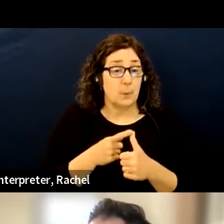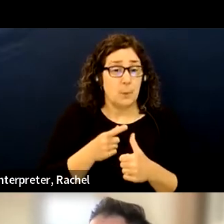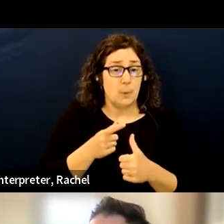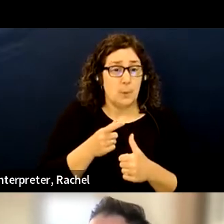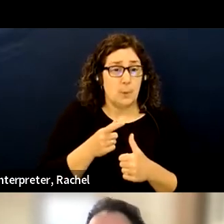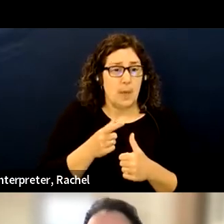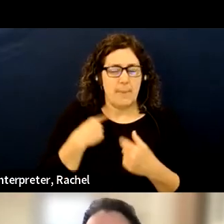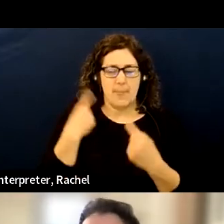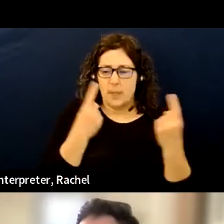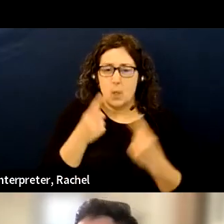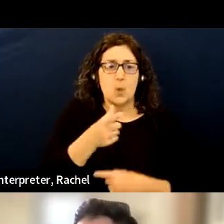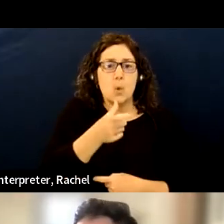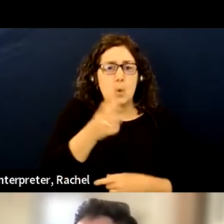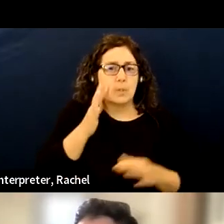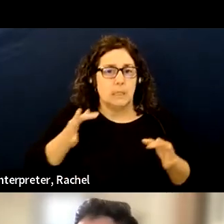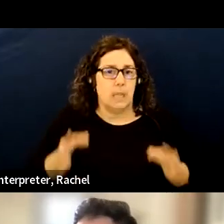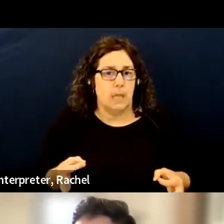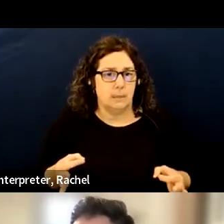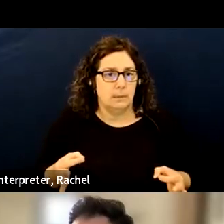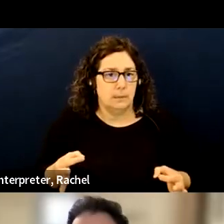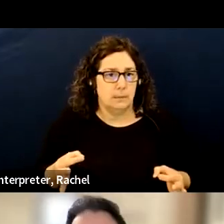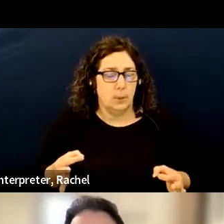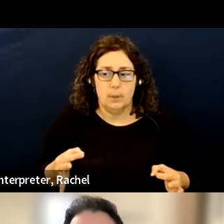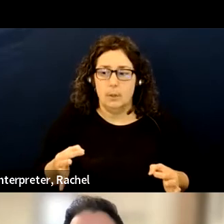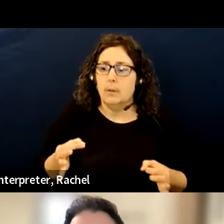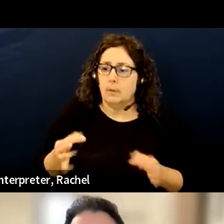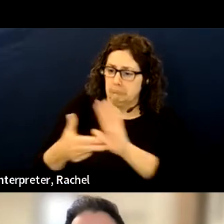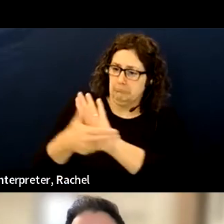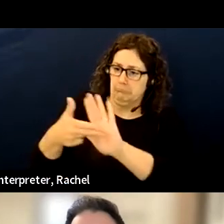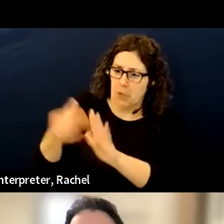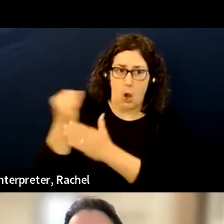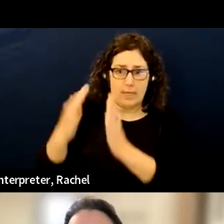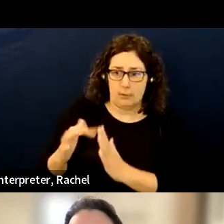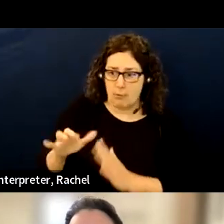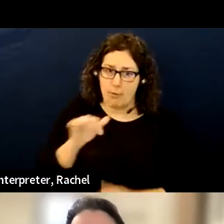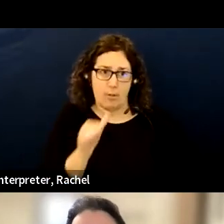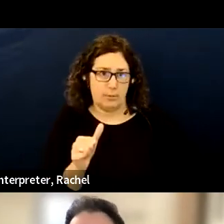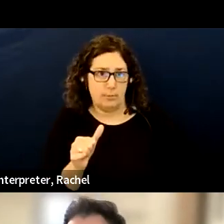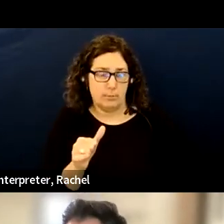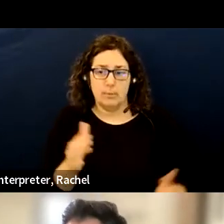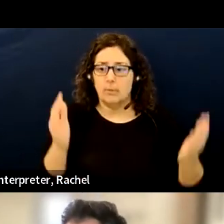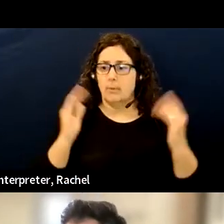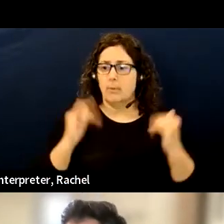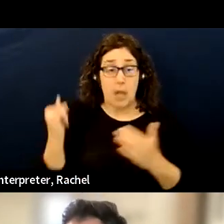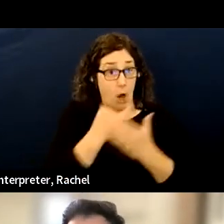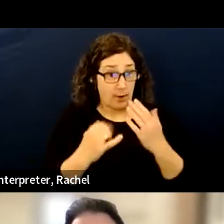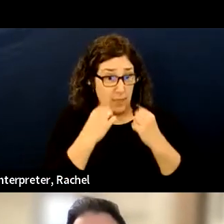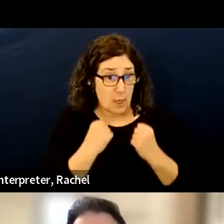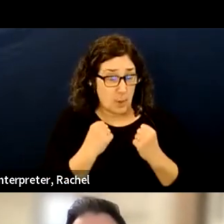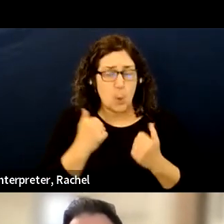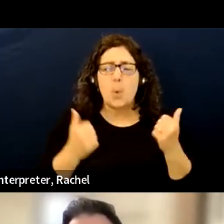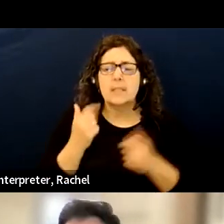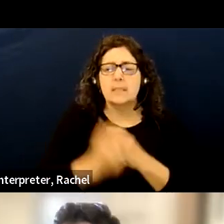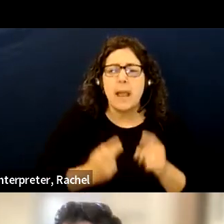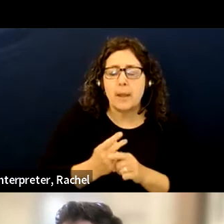I've been thinking a lot about who gets to decide who is an artist, who gets to decide what art is valuable or professional